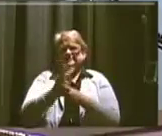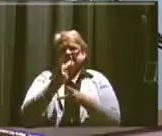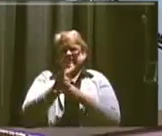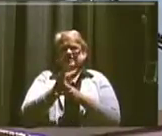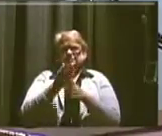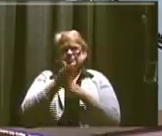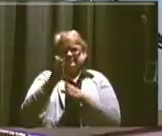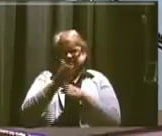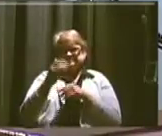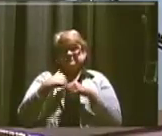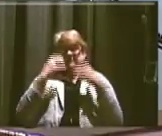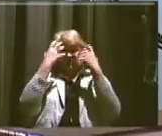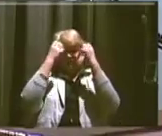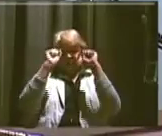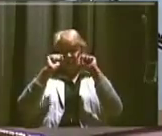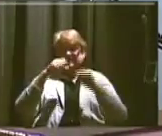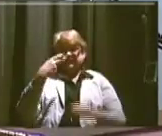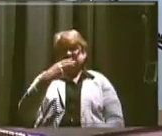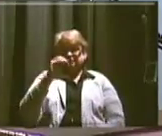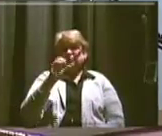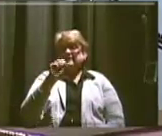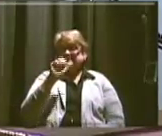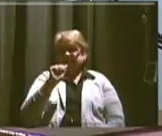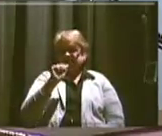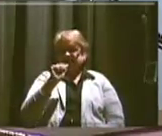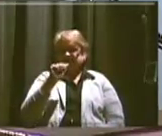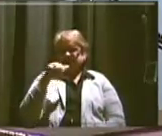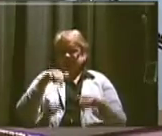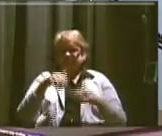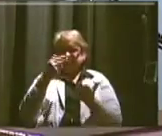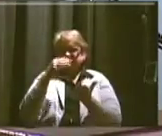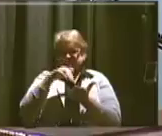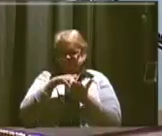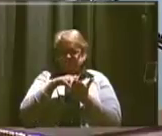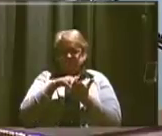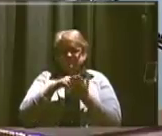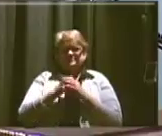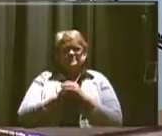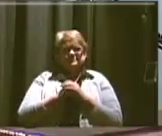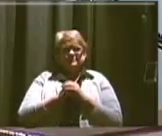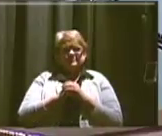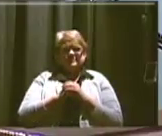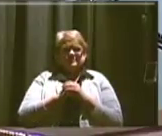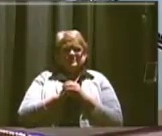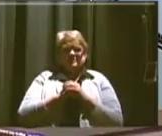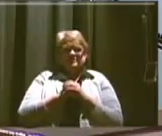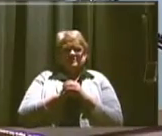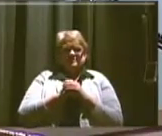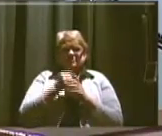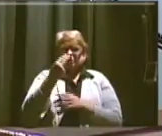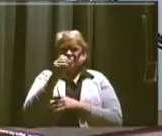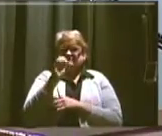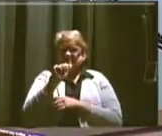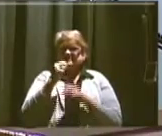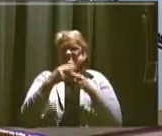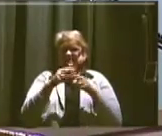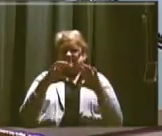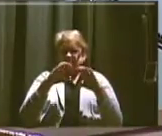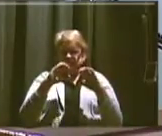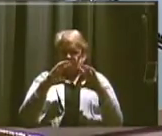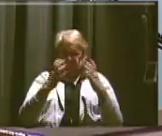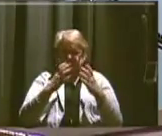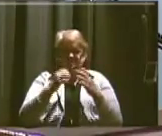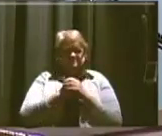I myself am the president of HOSA at Central, and I have participated in the